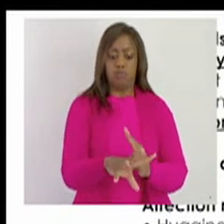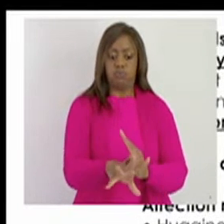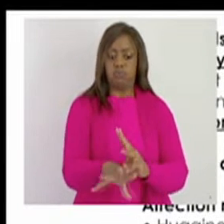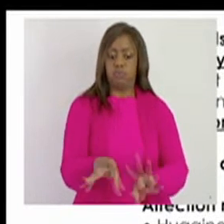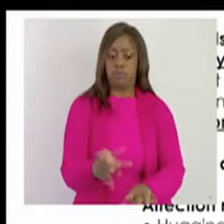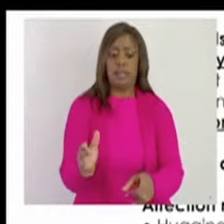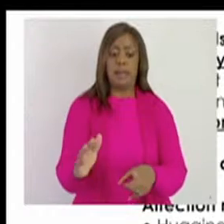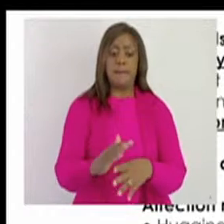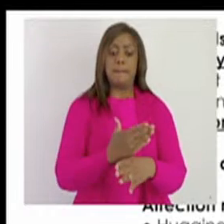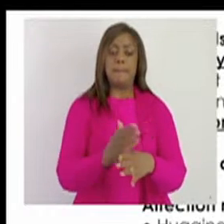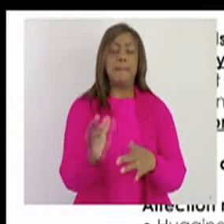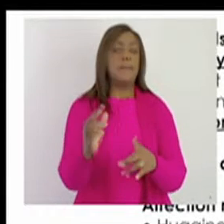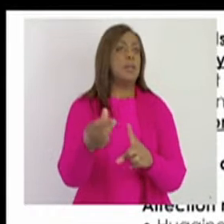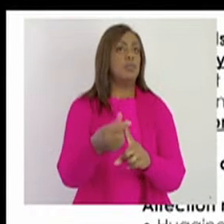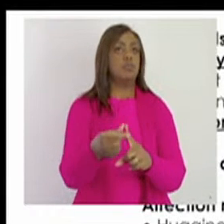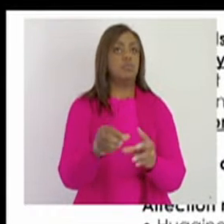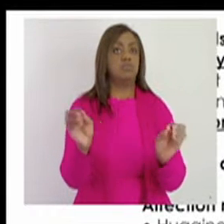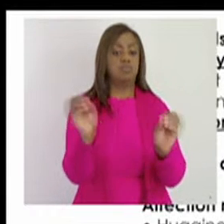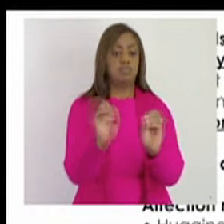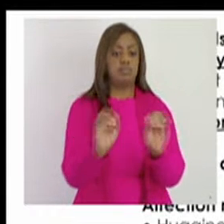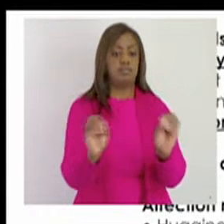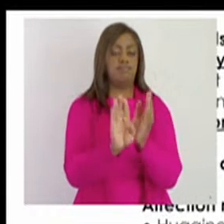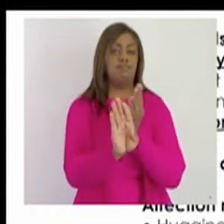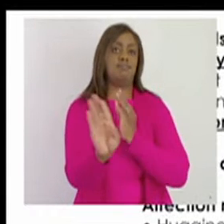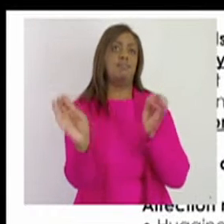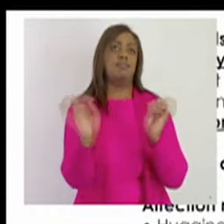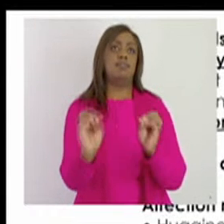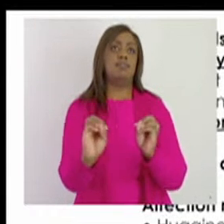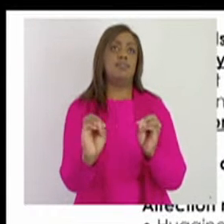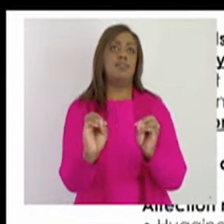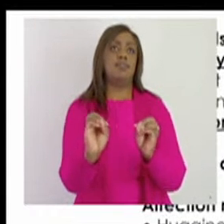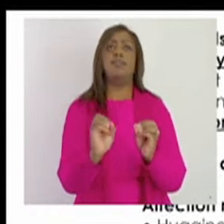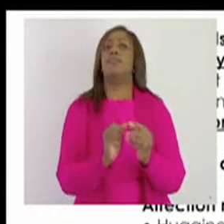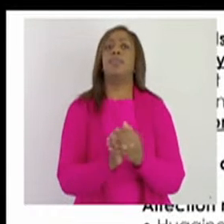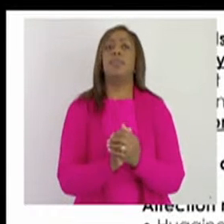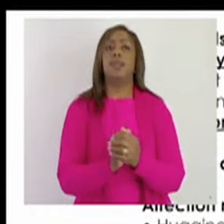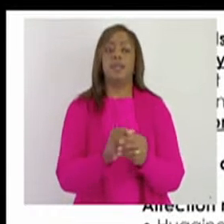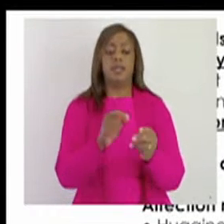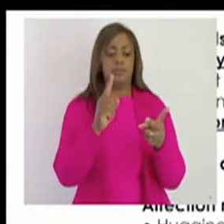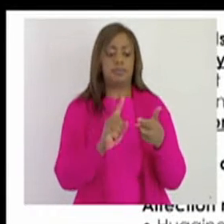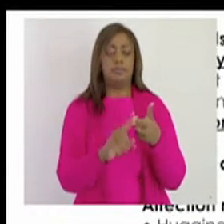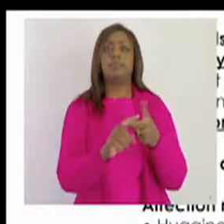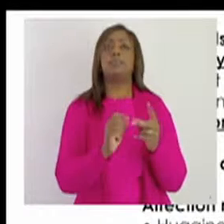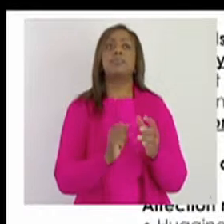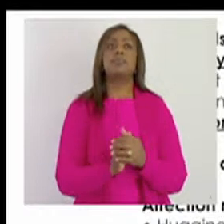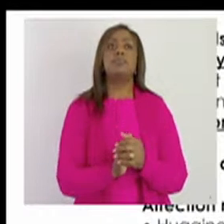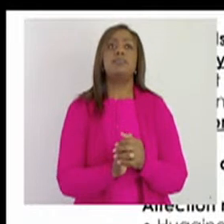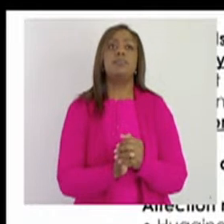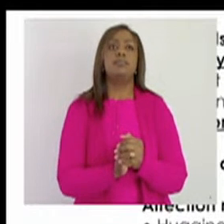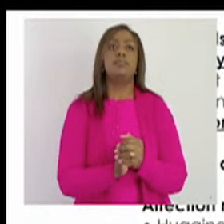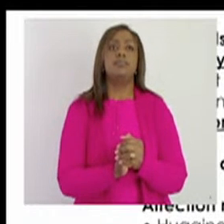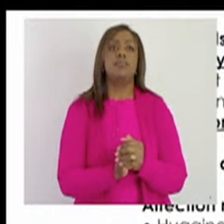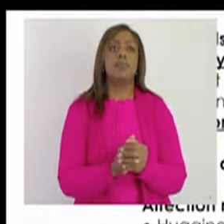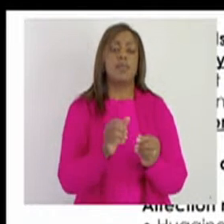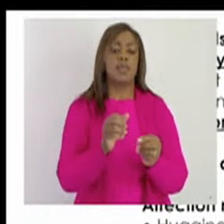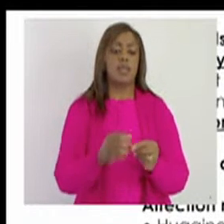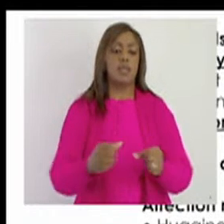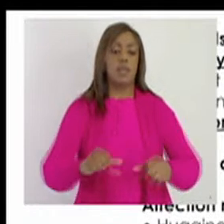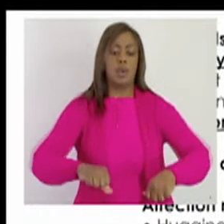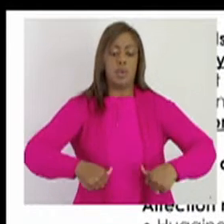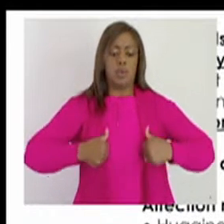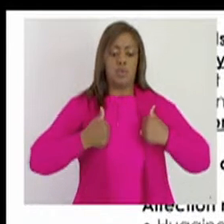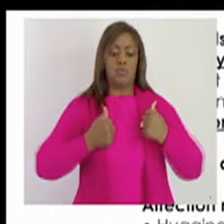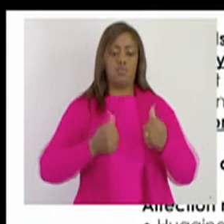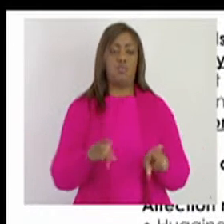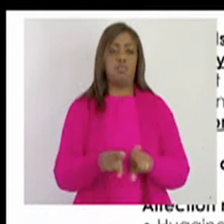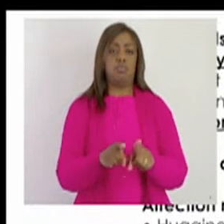unprotected sexual intercourse. And then the second keyword, it says they are affection. Affection